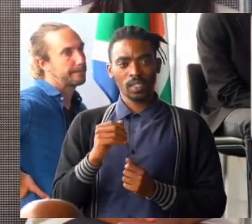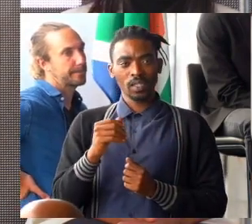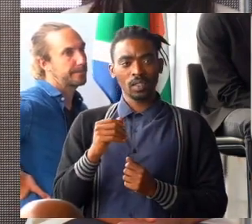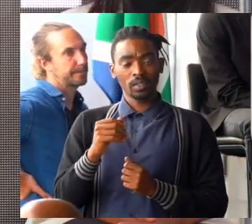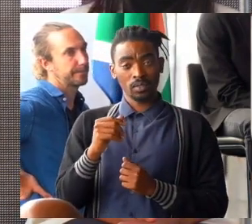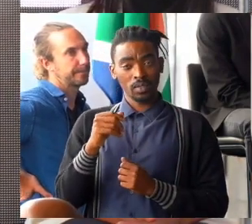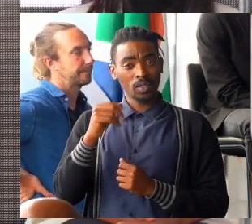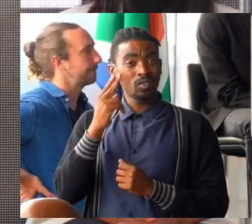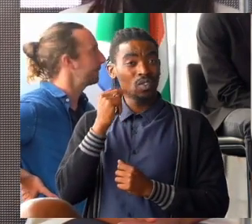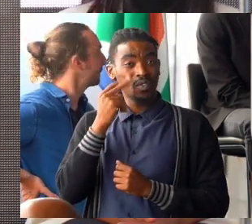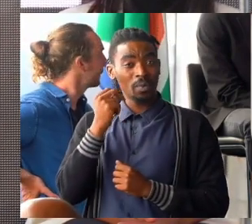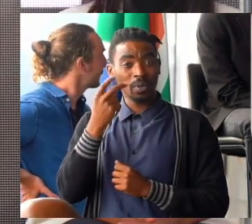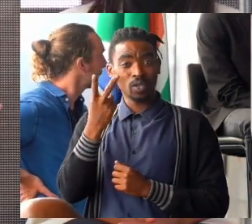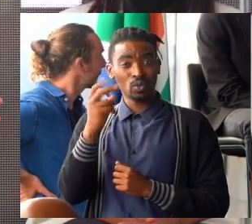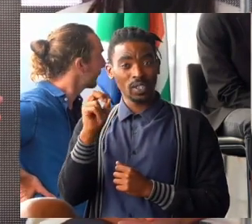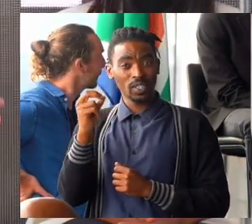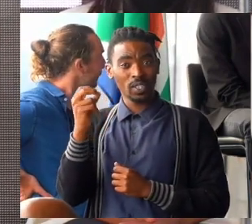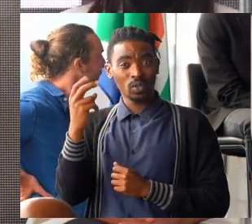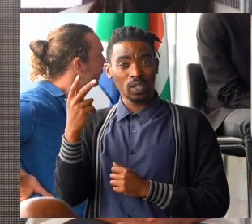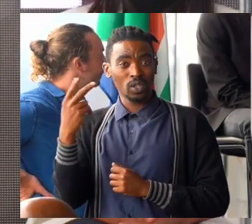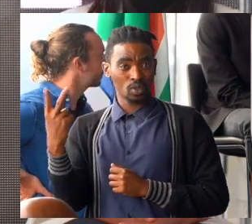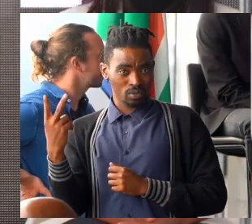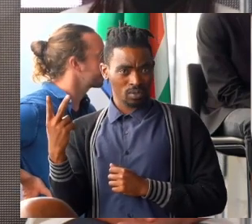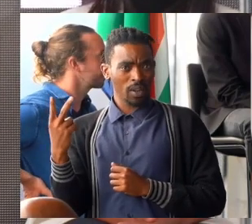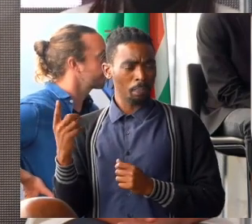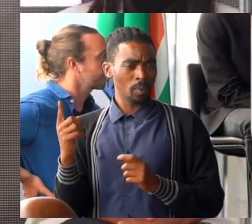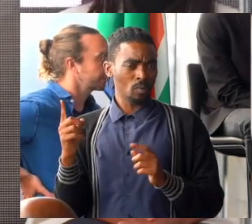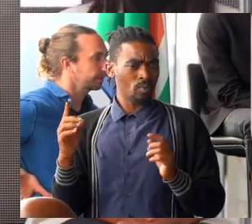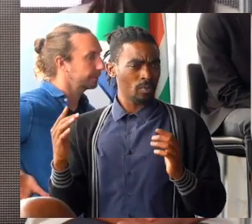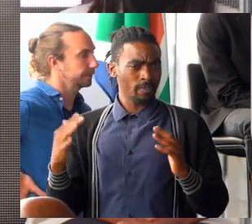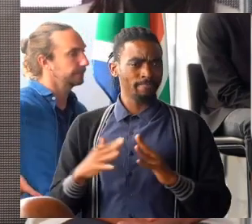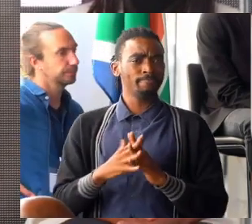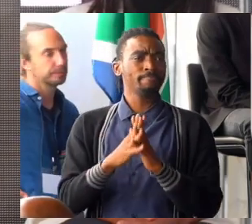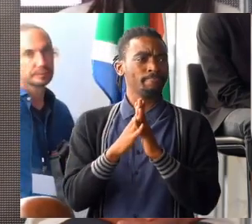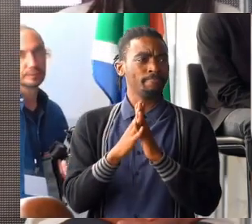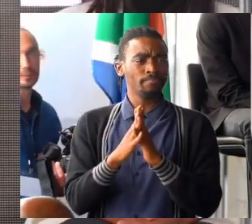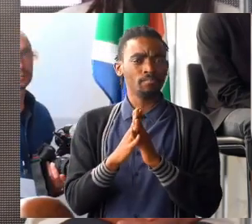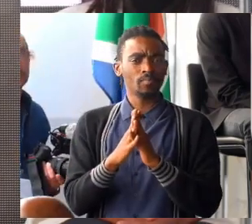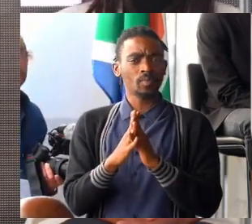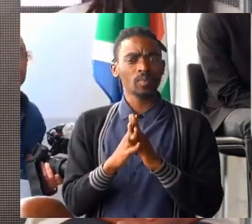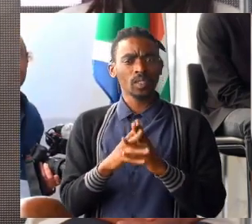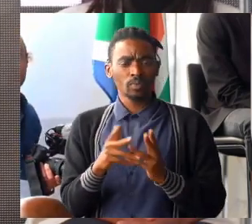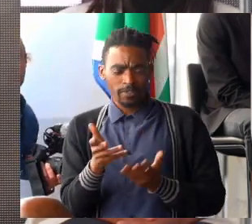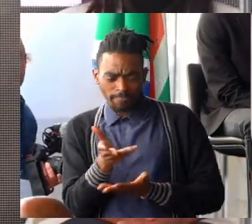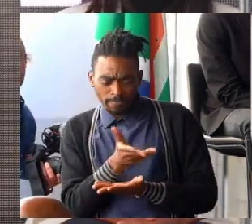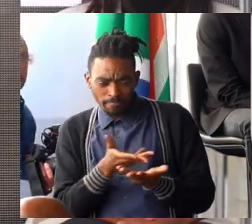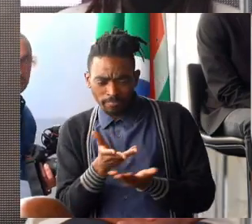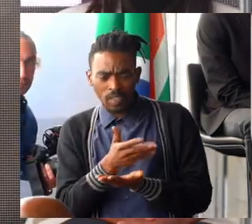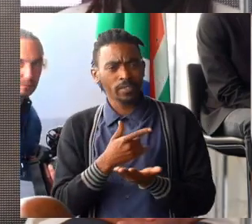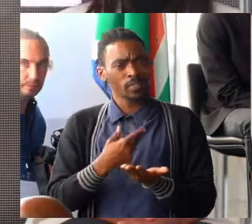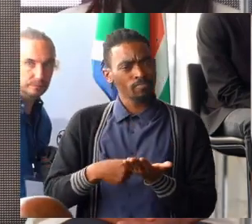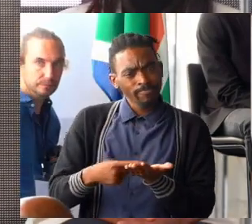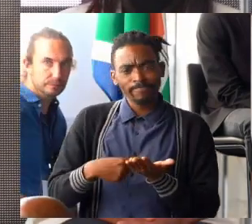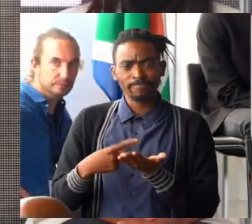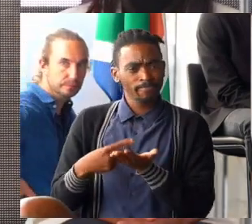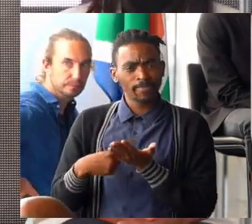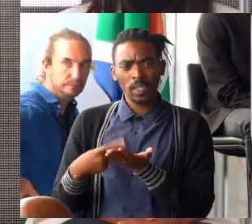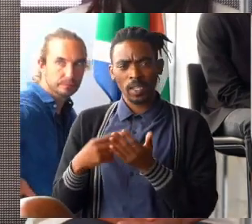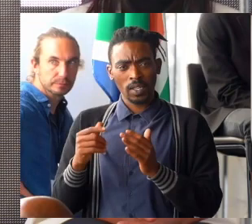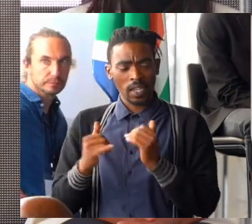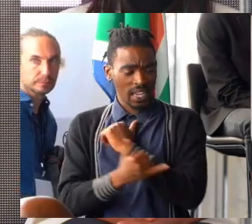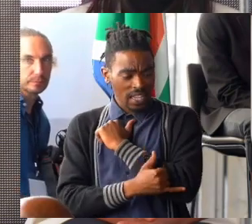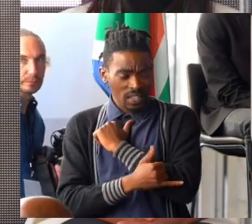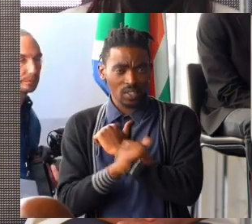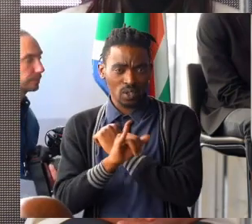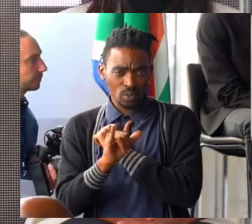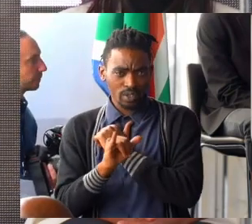2022, hundreds of South Africans met, as Makashule said, and they discussed what kind of country they wanted to build and how to build it. And